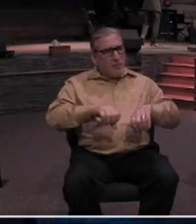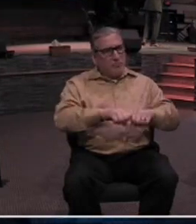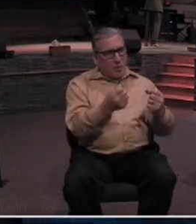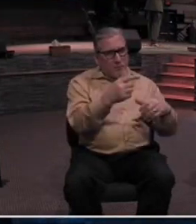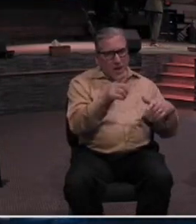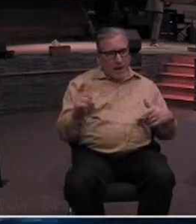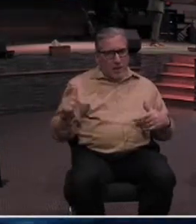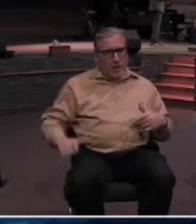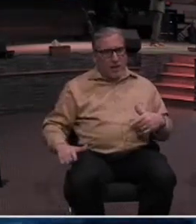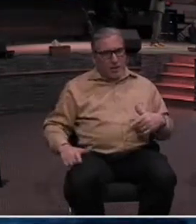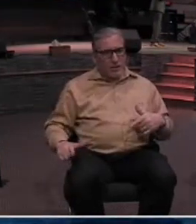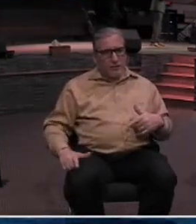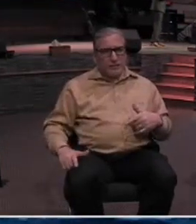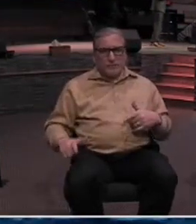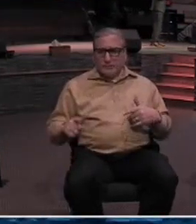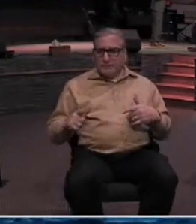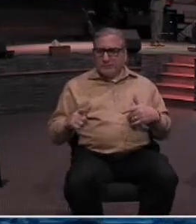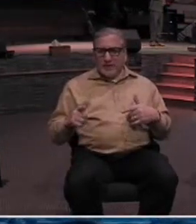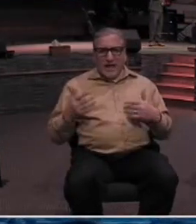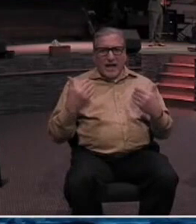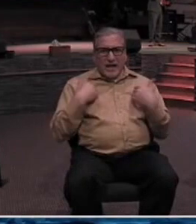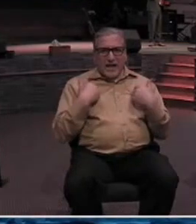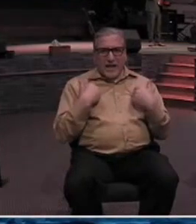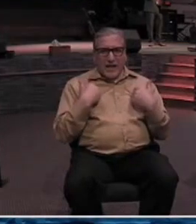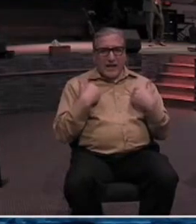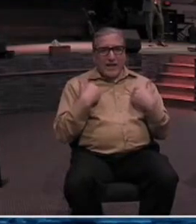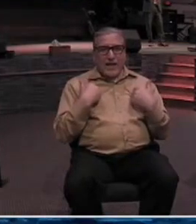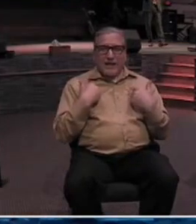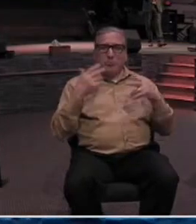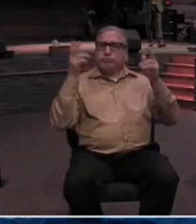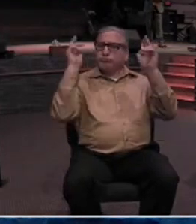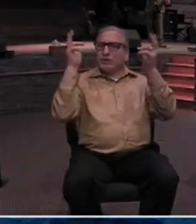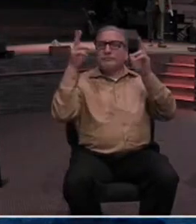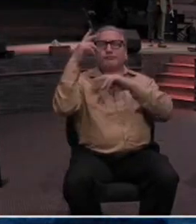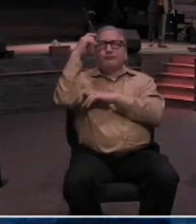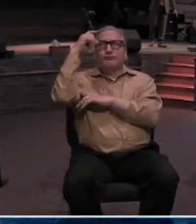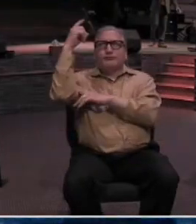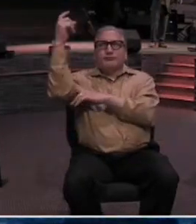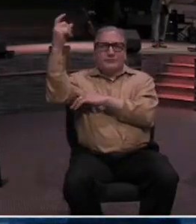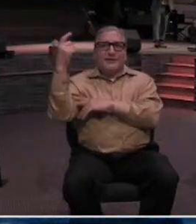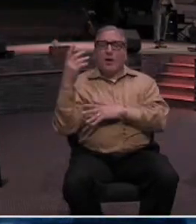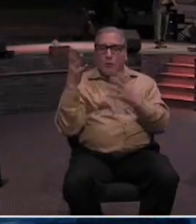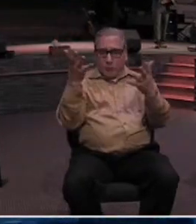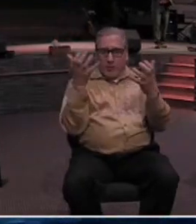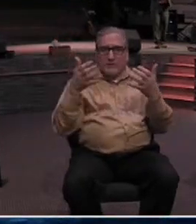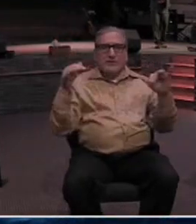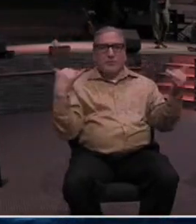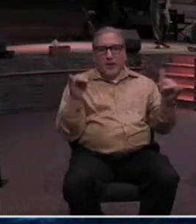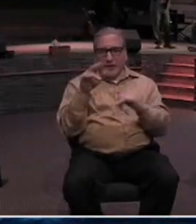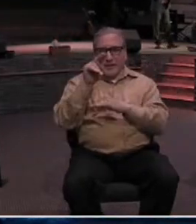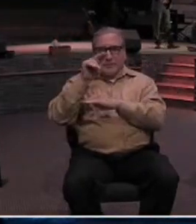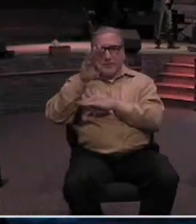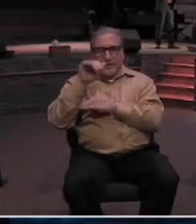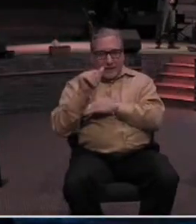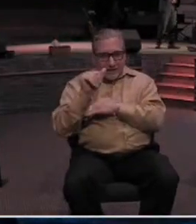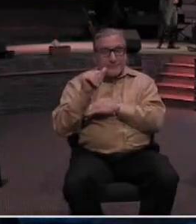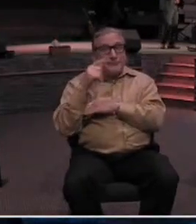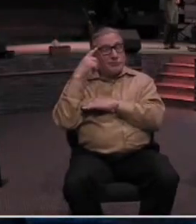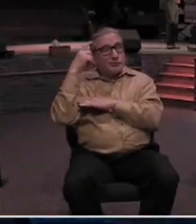Thomas. I had hoop dreams. I wanted to play in the NBA, but it was just a dream.